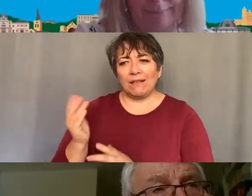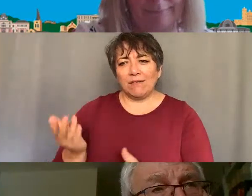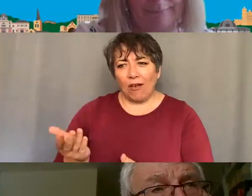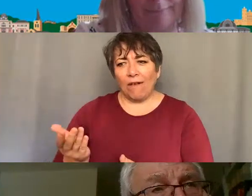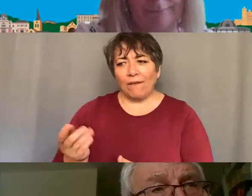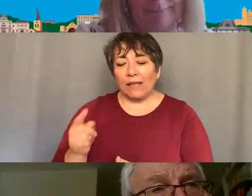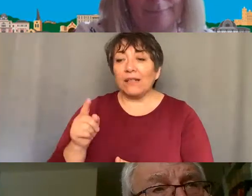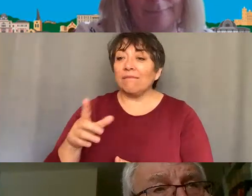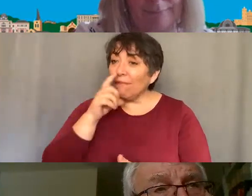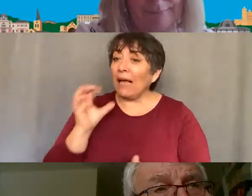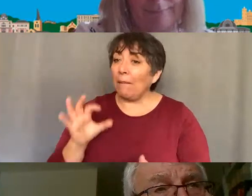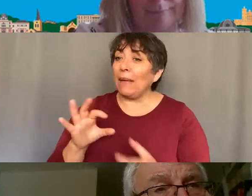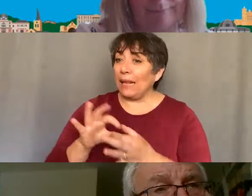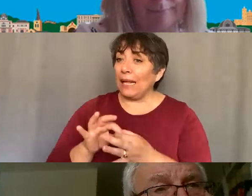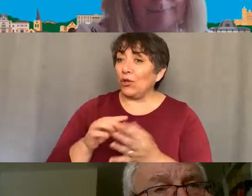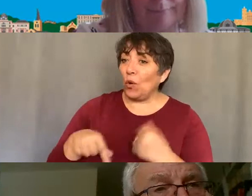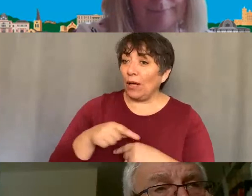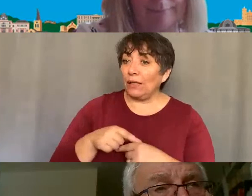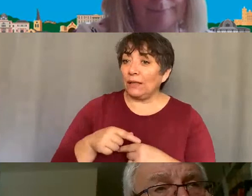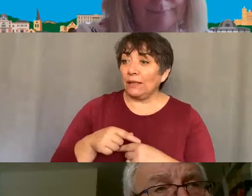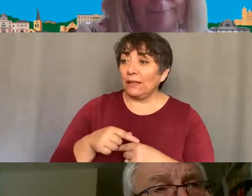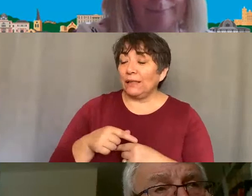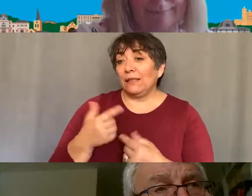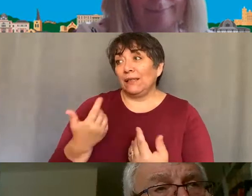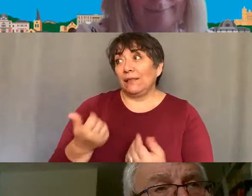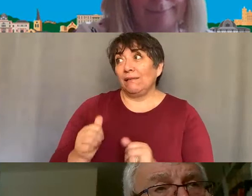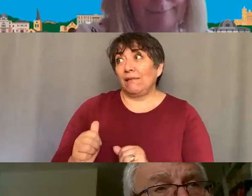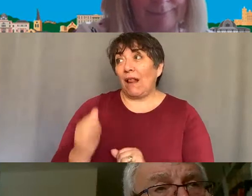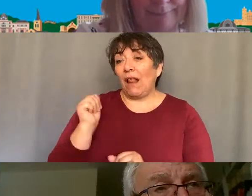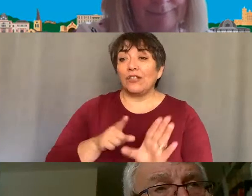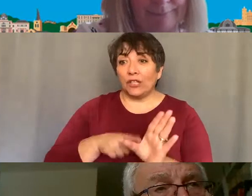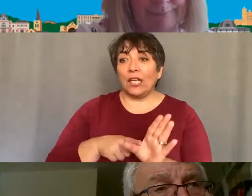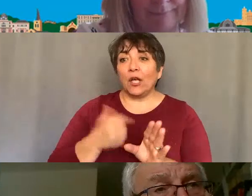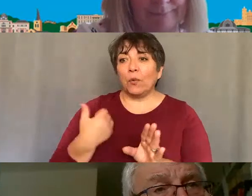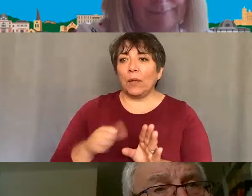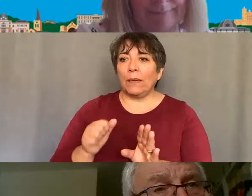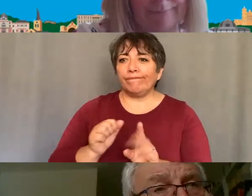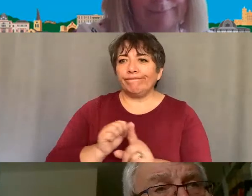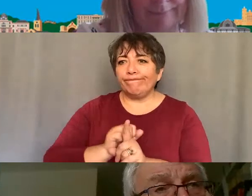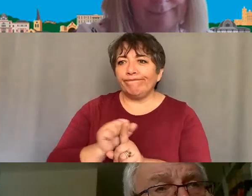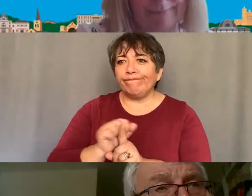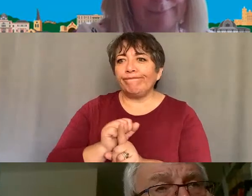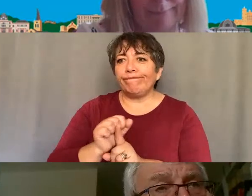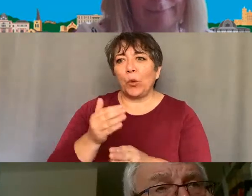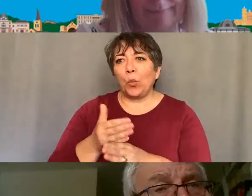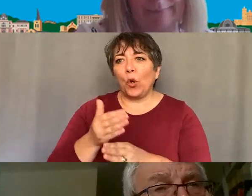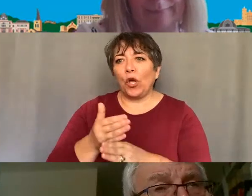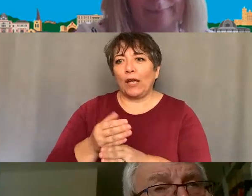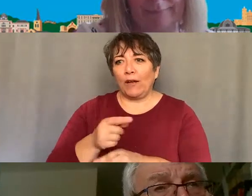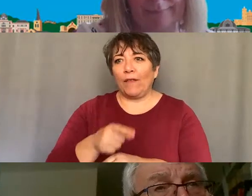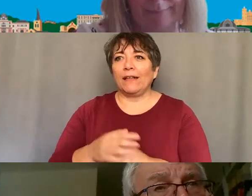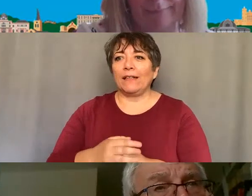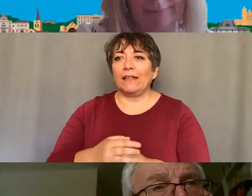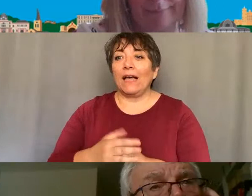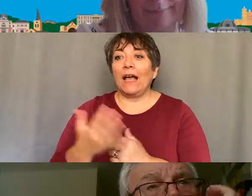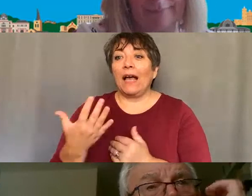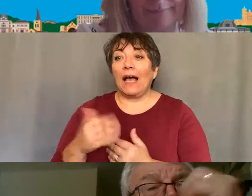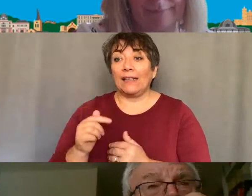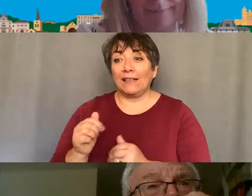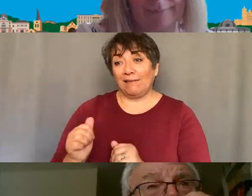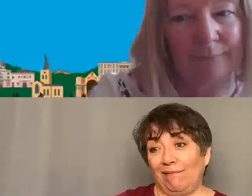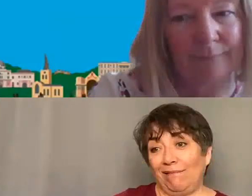behind the scenes throughout the pandemic, and as of June this year, that is a fix that we do now have in place.